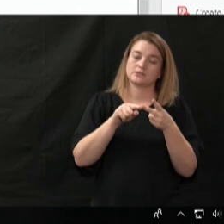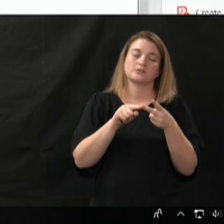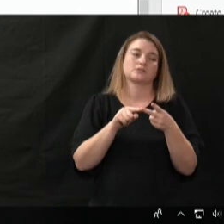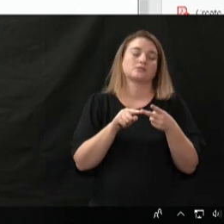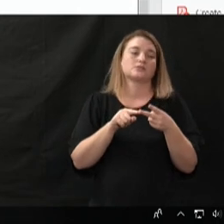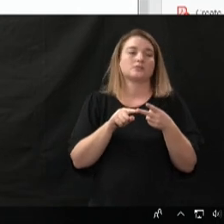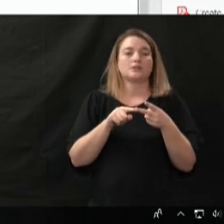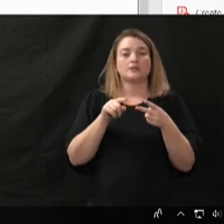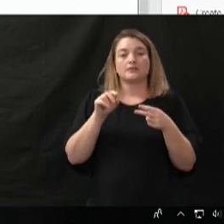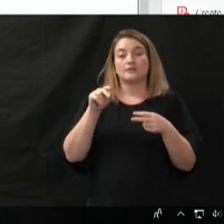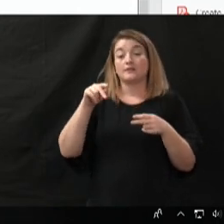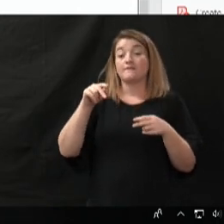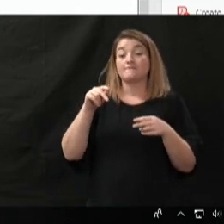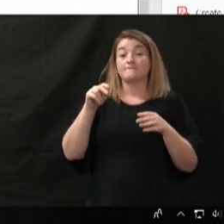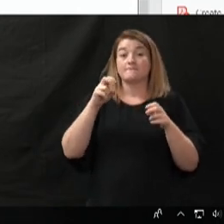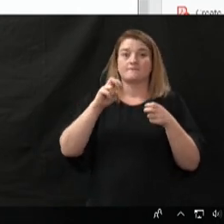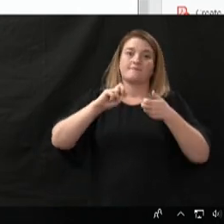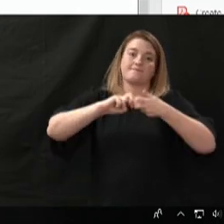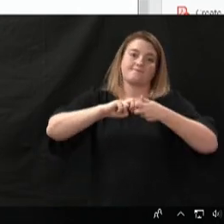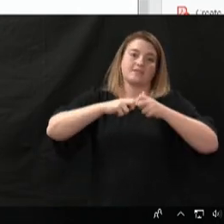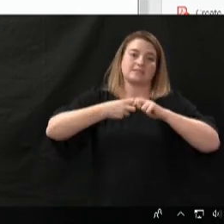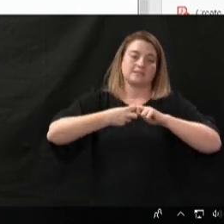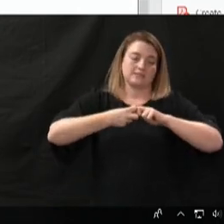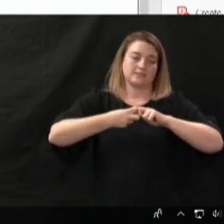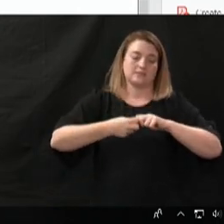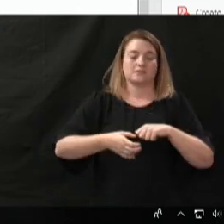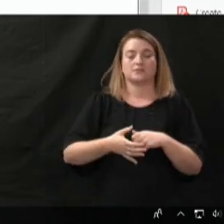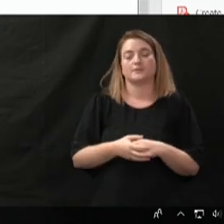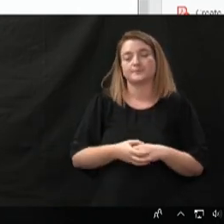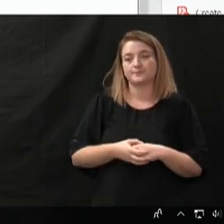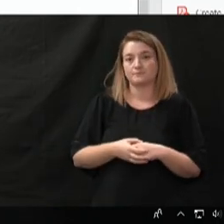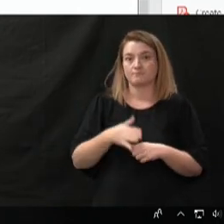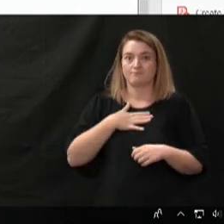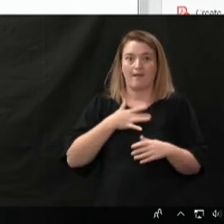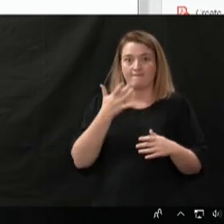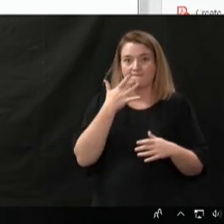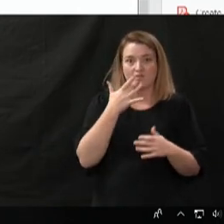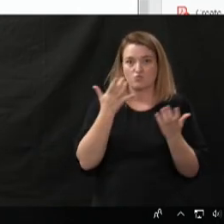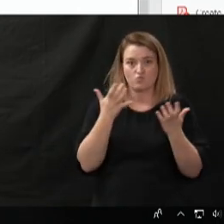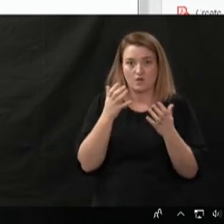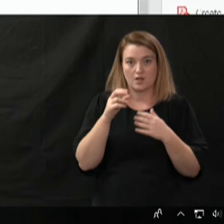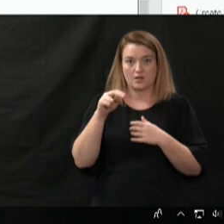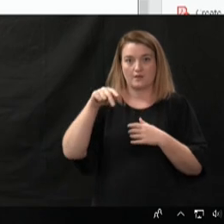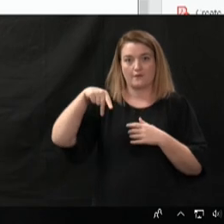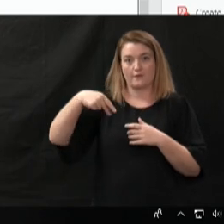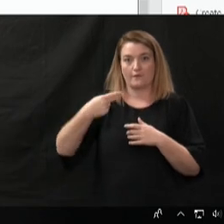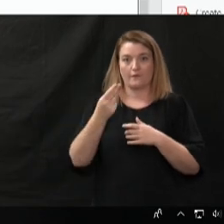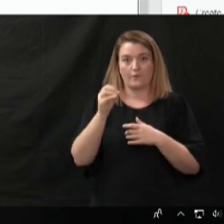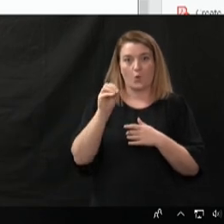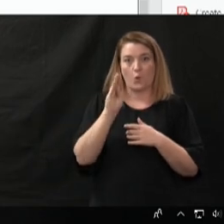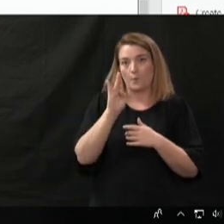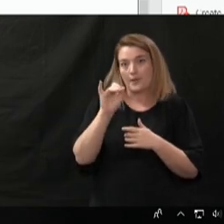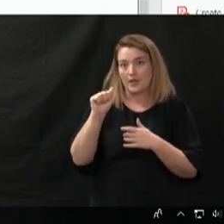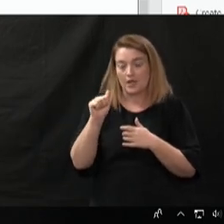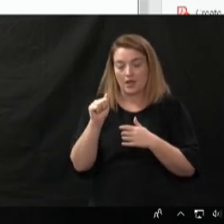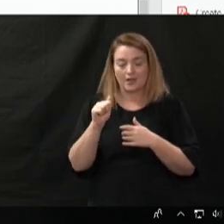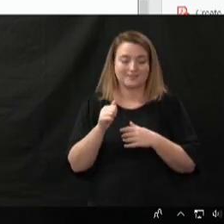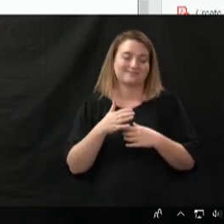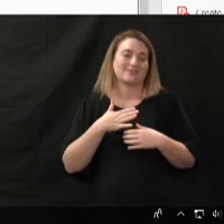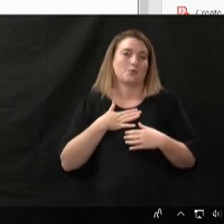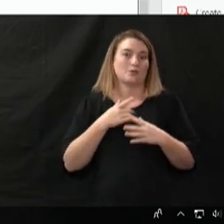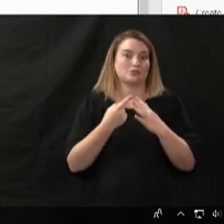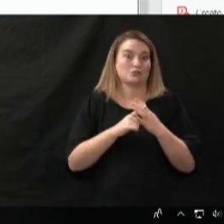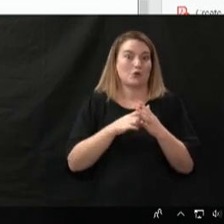Physics. Okay. And my favorite, which is phobia, and I always start my lessons on Greek words